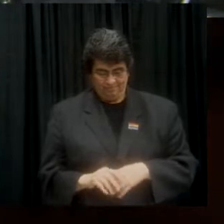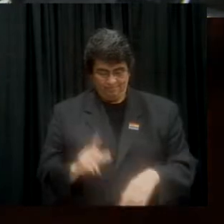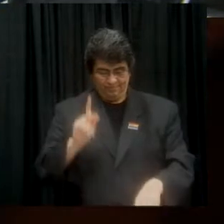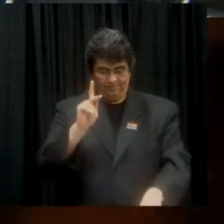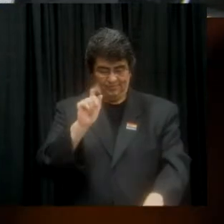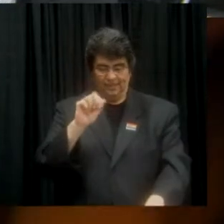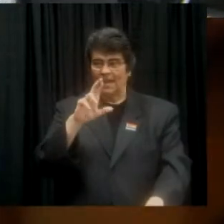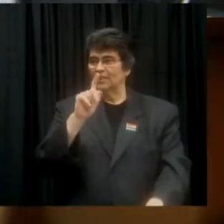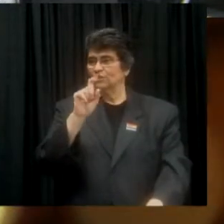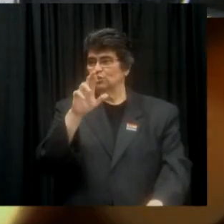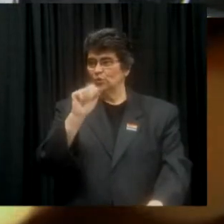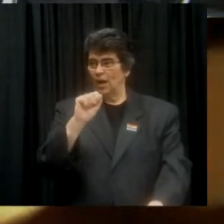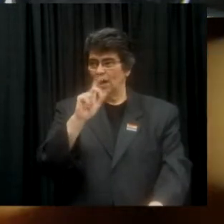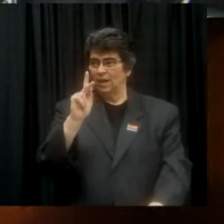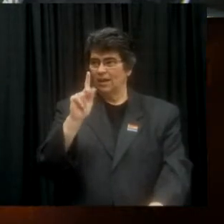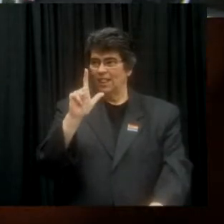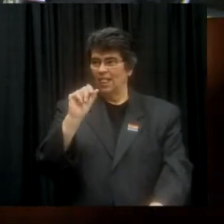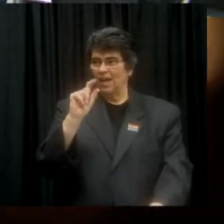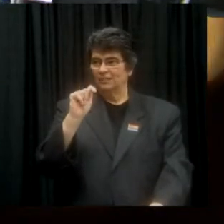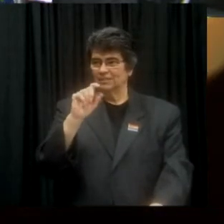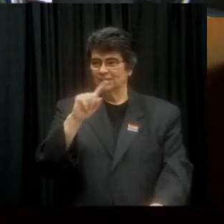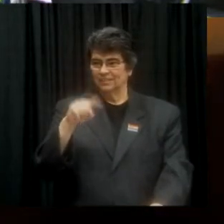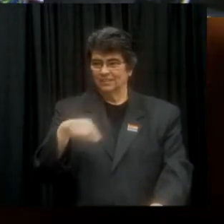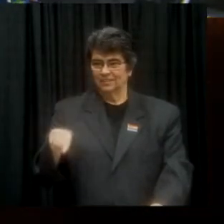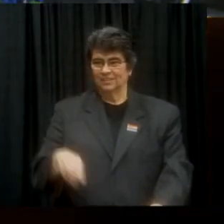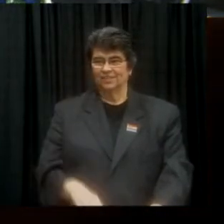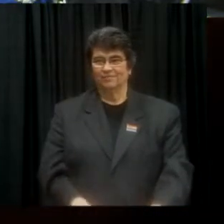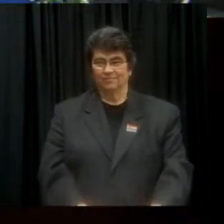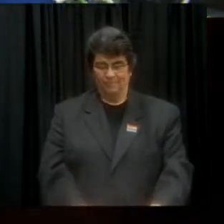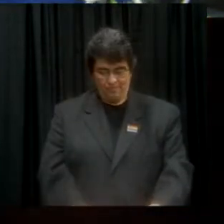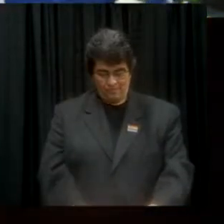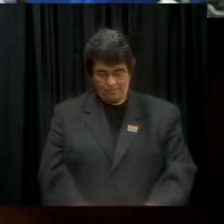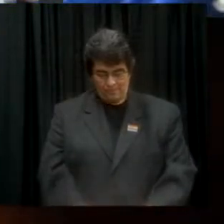Kendra B. Klotz, magna cum laude.